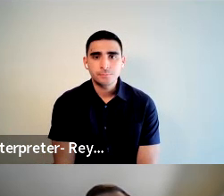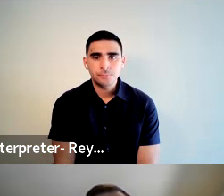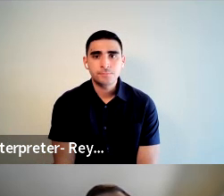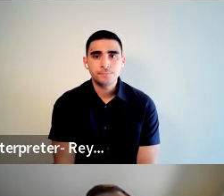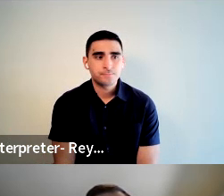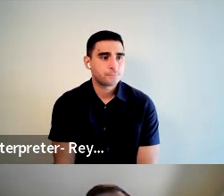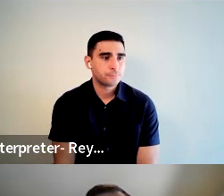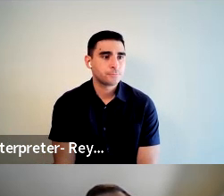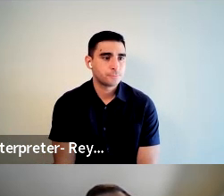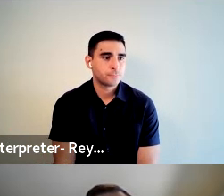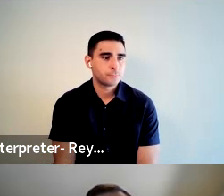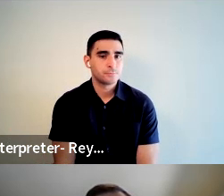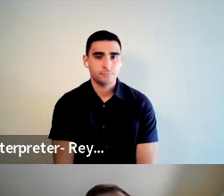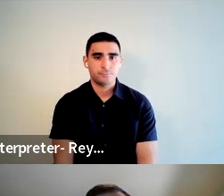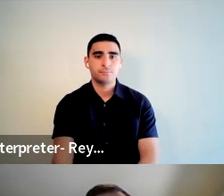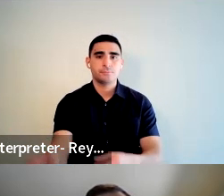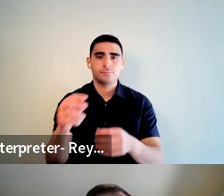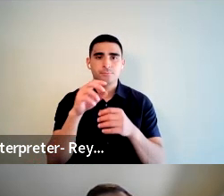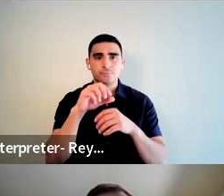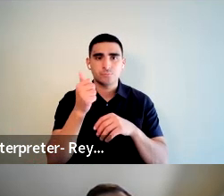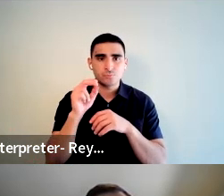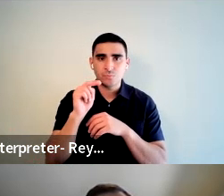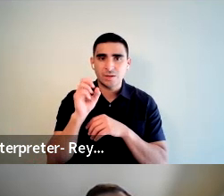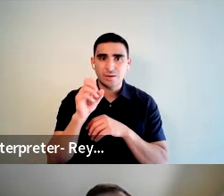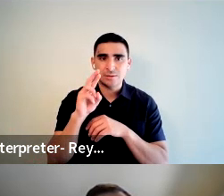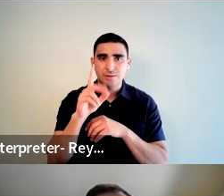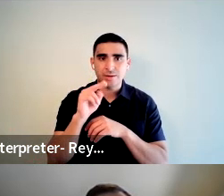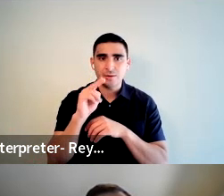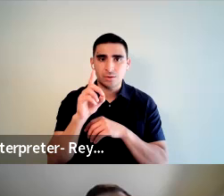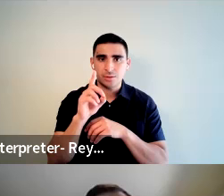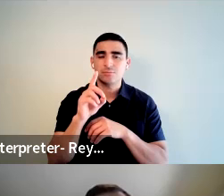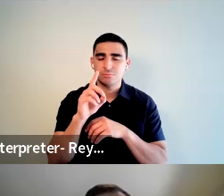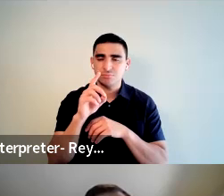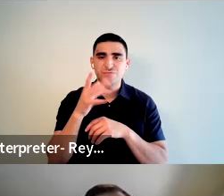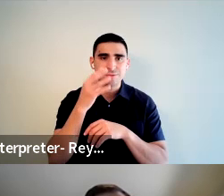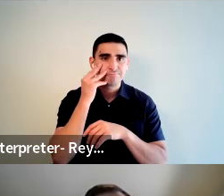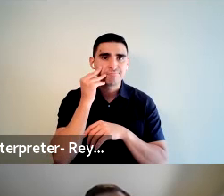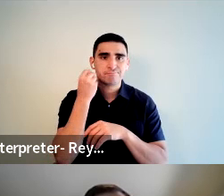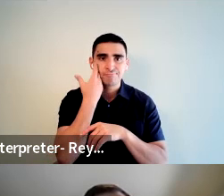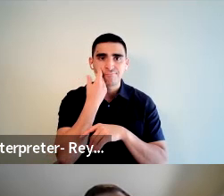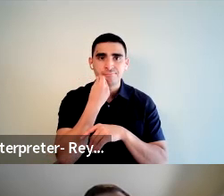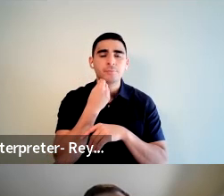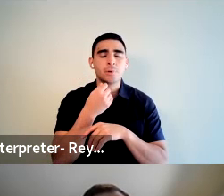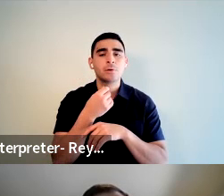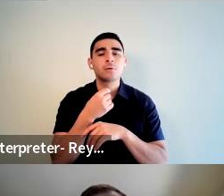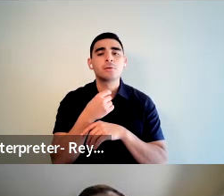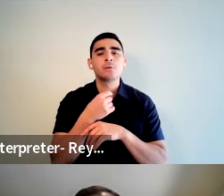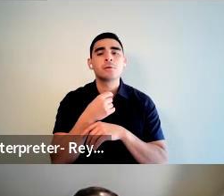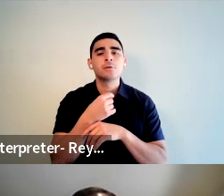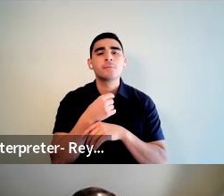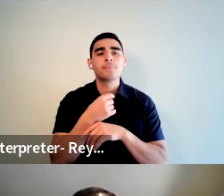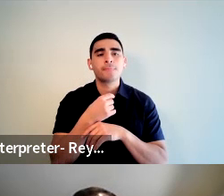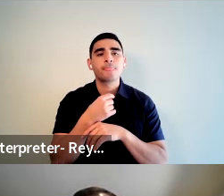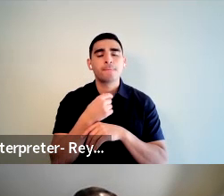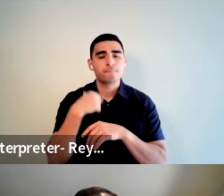This is one area where Netherlands is very experienced, and I wanted to make a comment on the co-responder. I've had